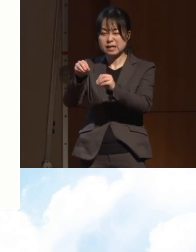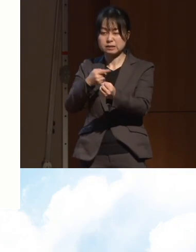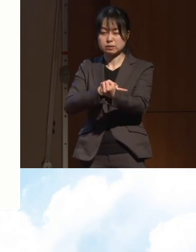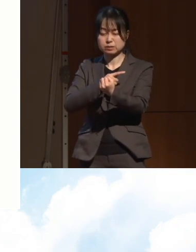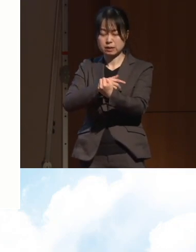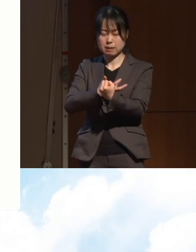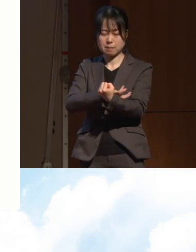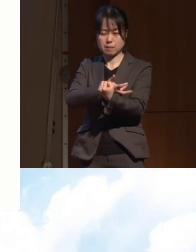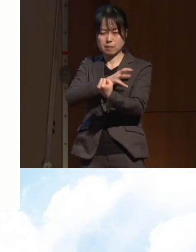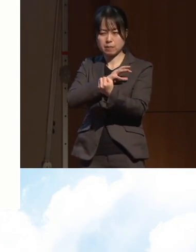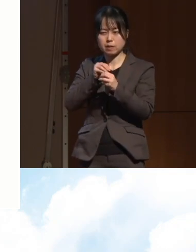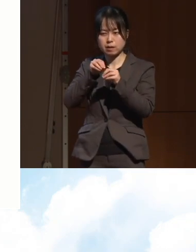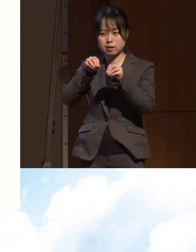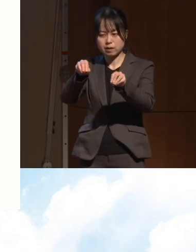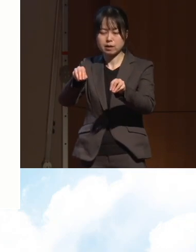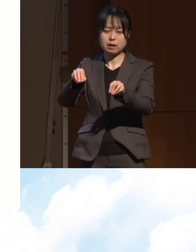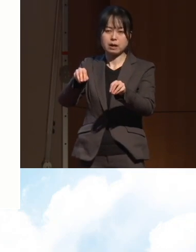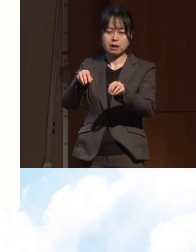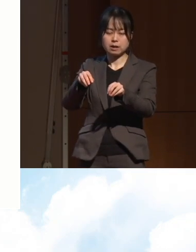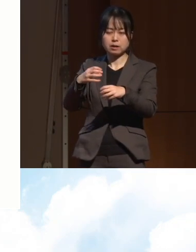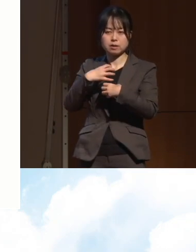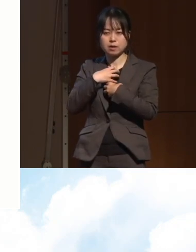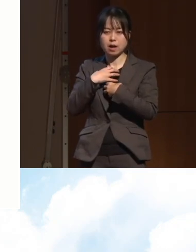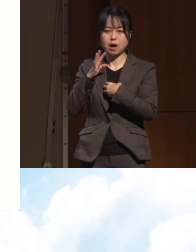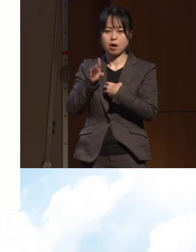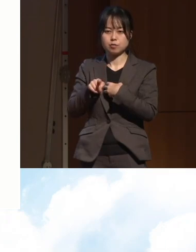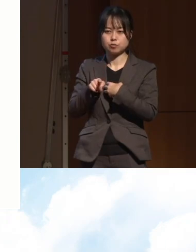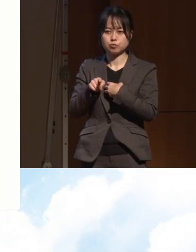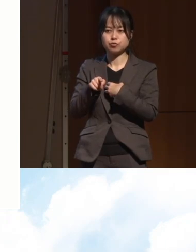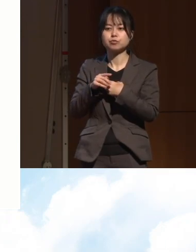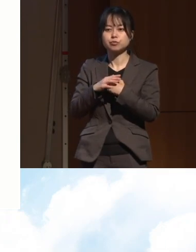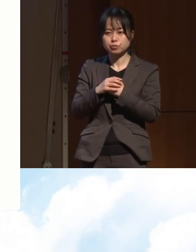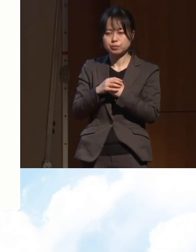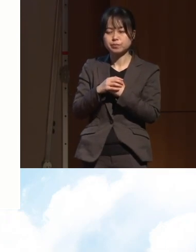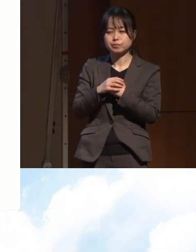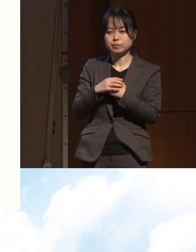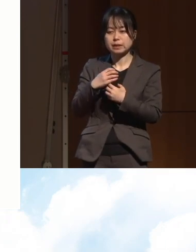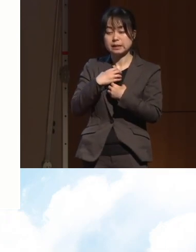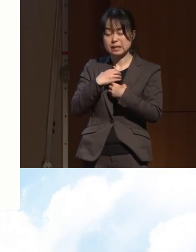and combine those in a very lethal and dangerous way.